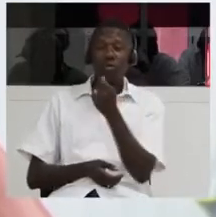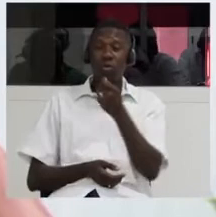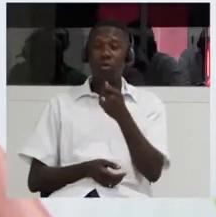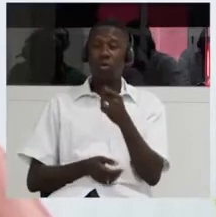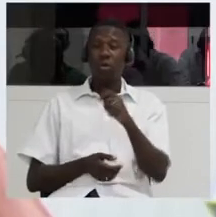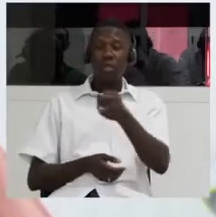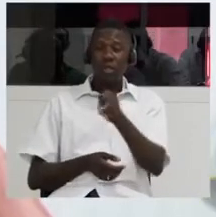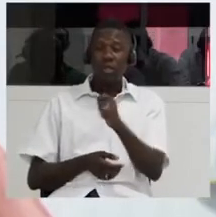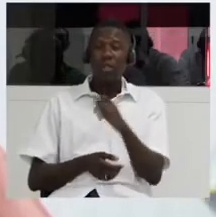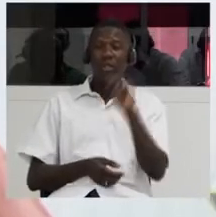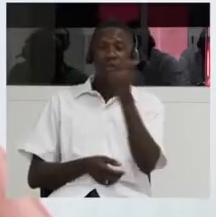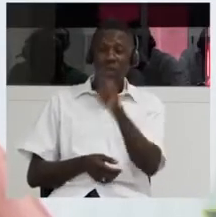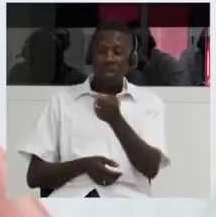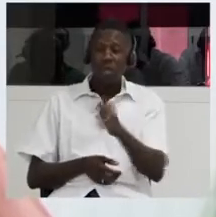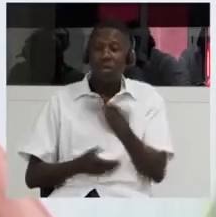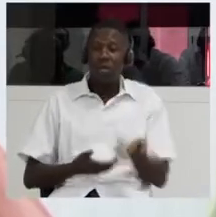over his dead body.